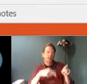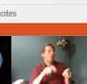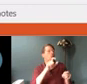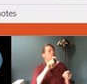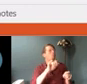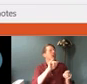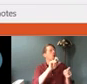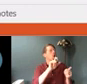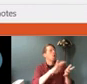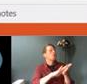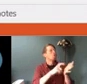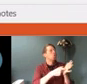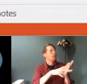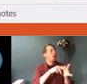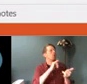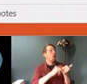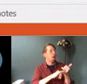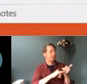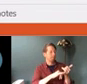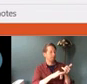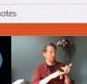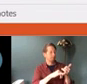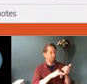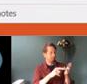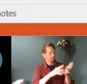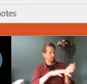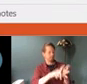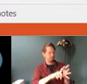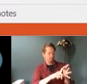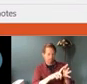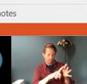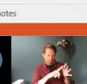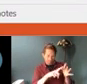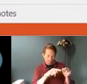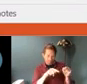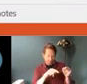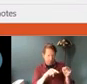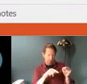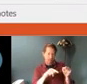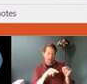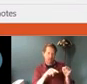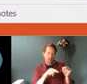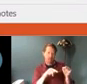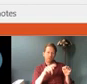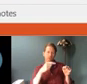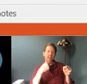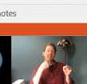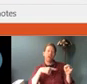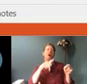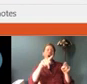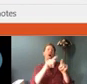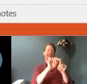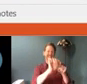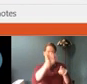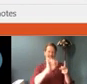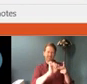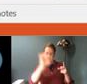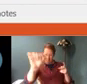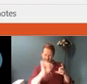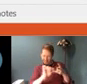are on, or sometimes they are named after historically from other genes which they are nearby, and that's how they